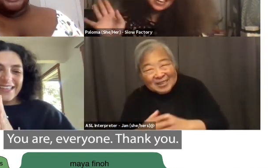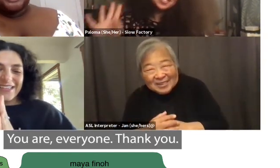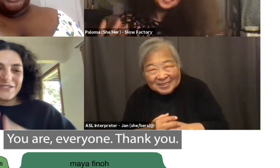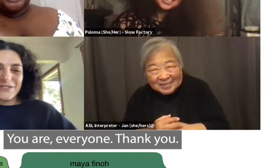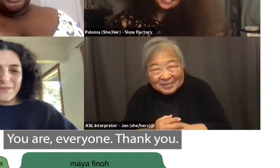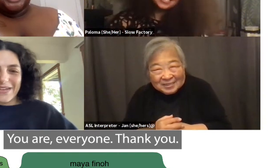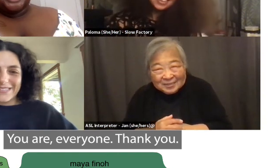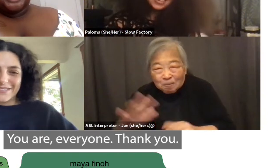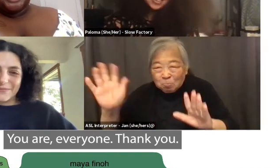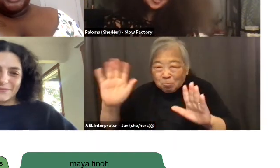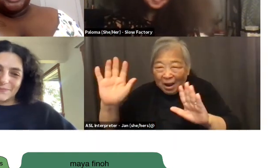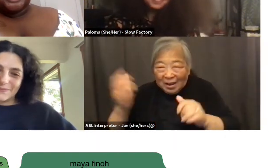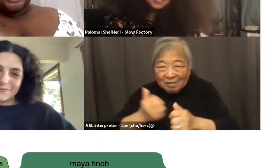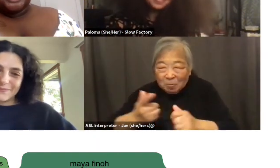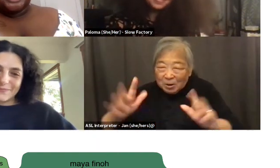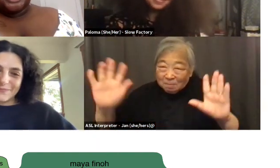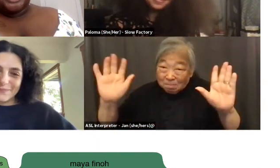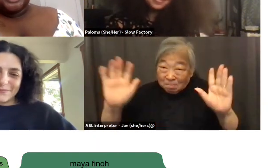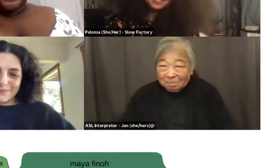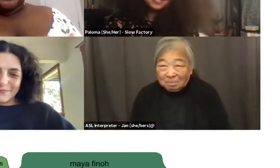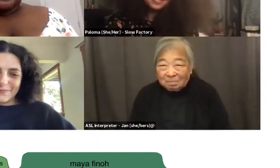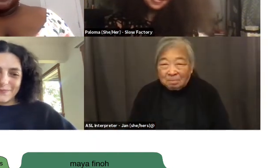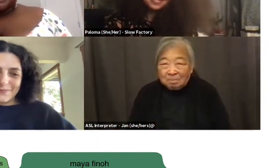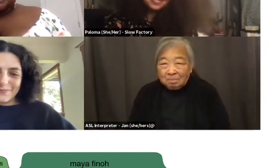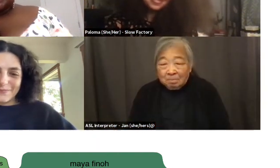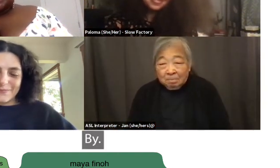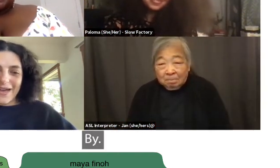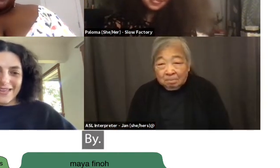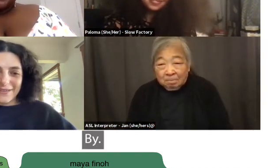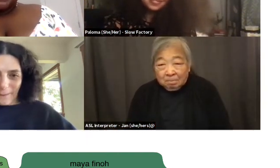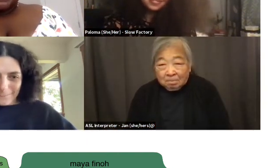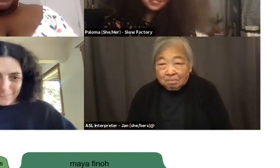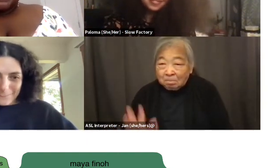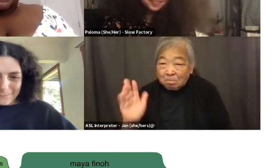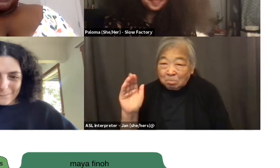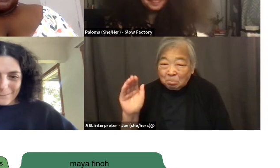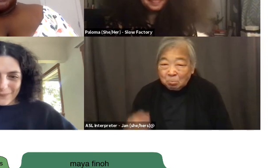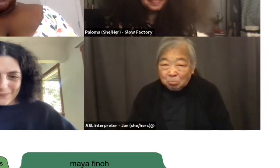Bye, everyone. Thank you. Bye.